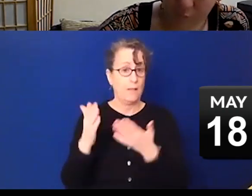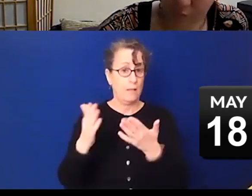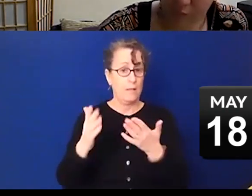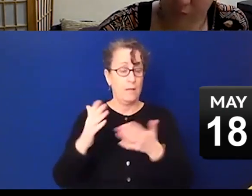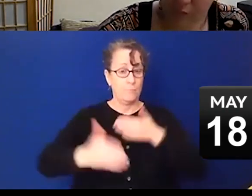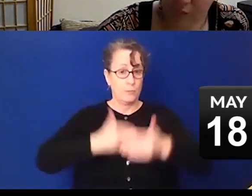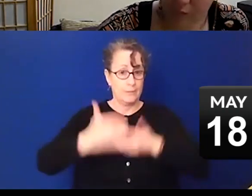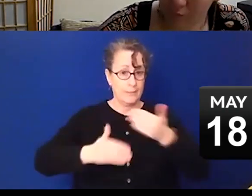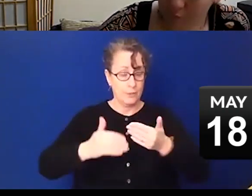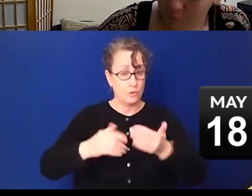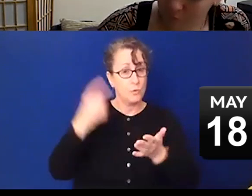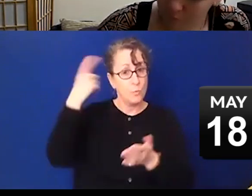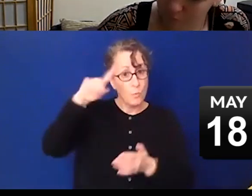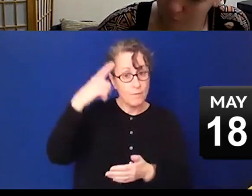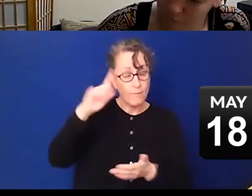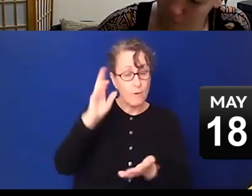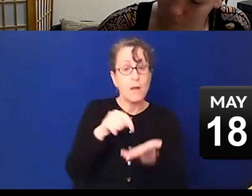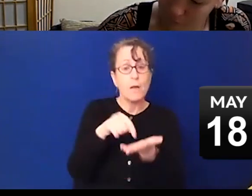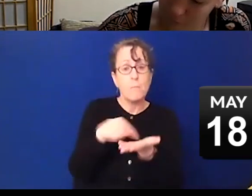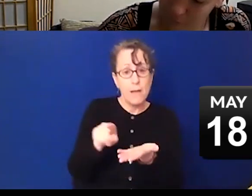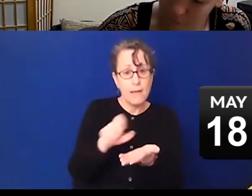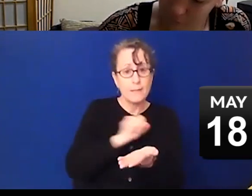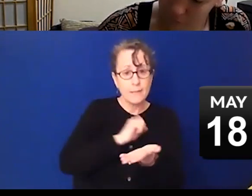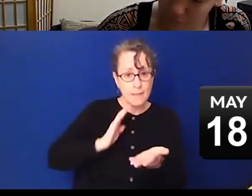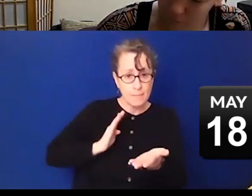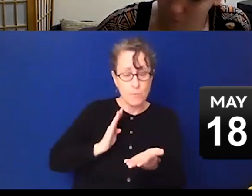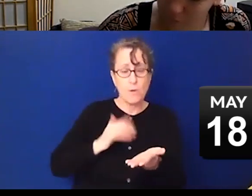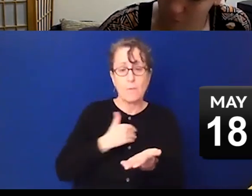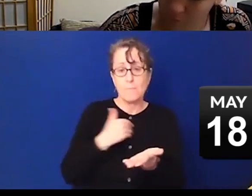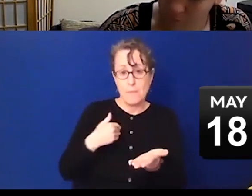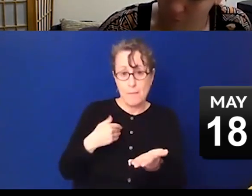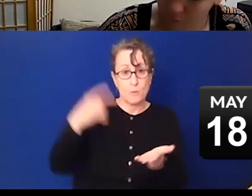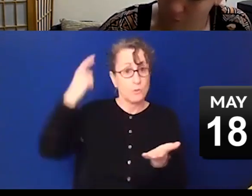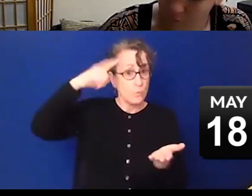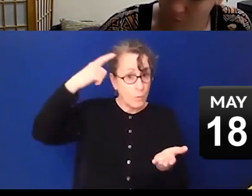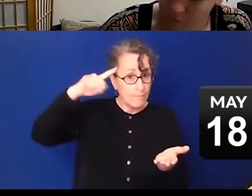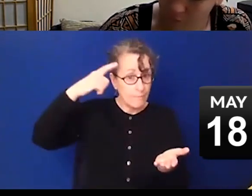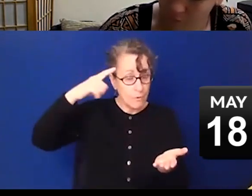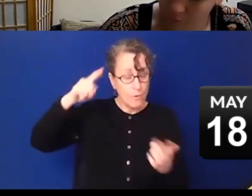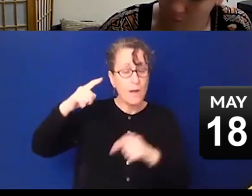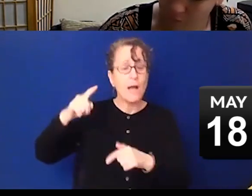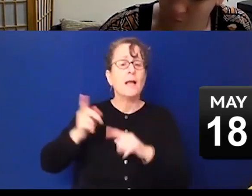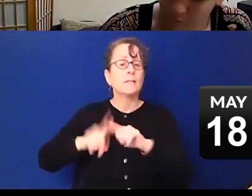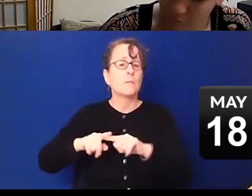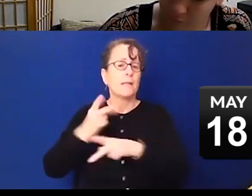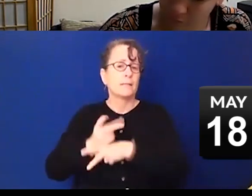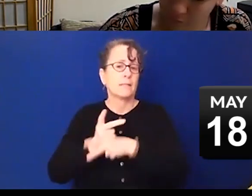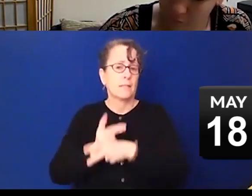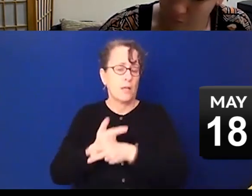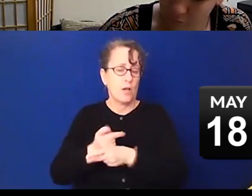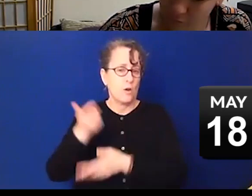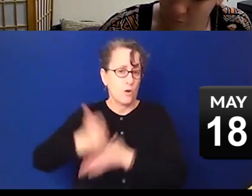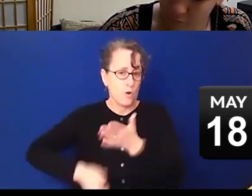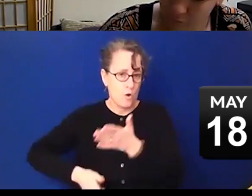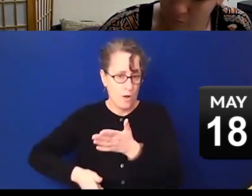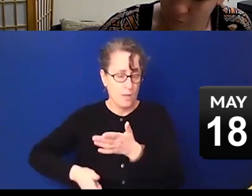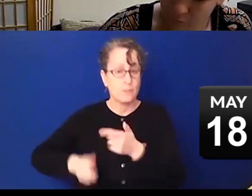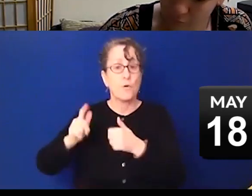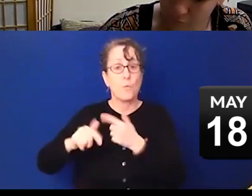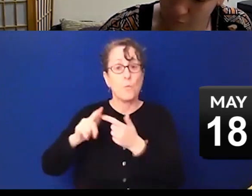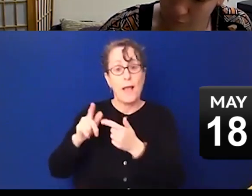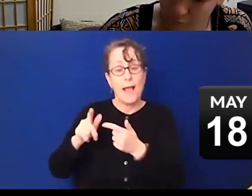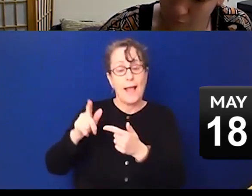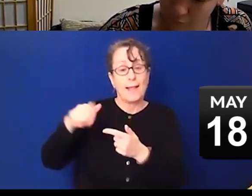reimbursing select board members who incur dependent care expenses related to the participation in select